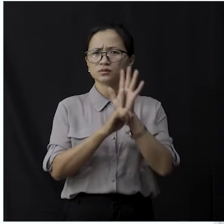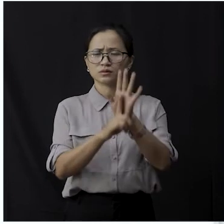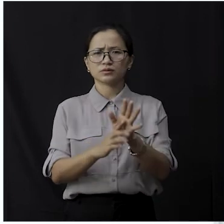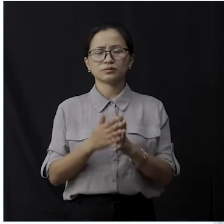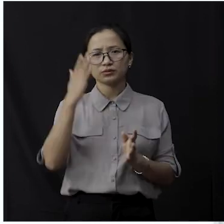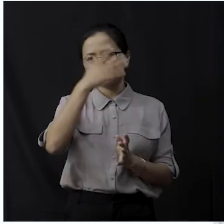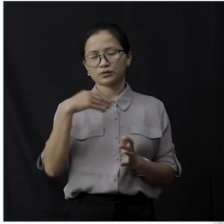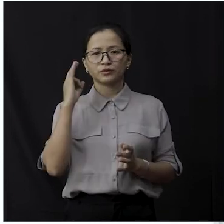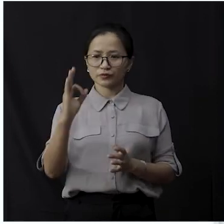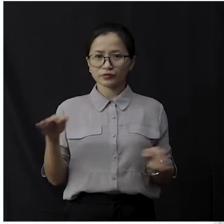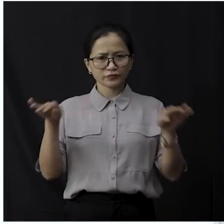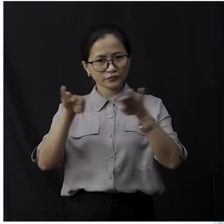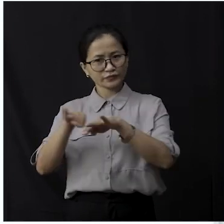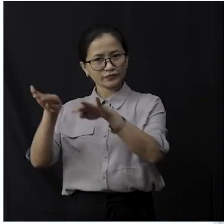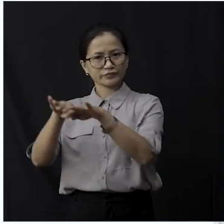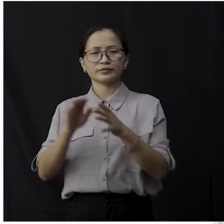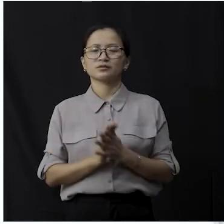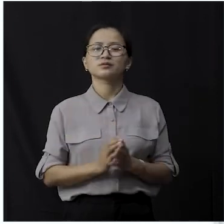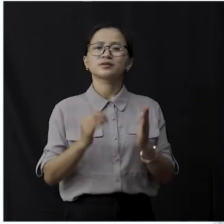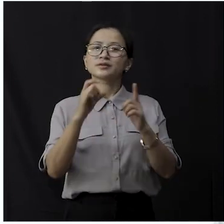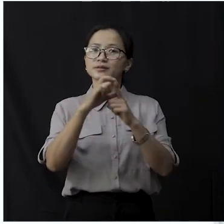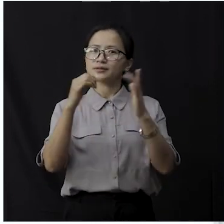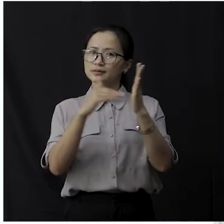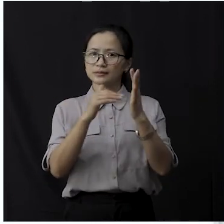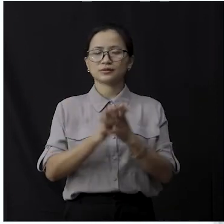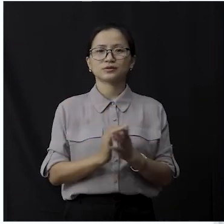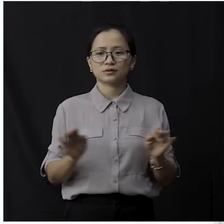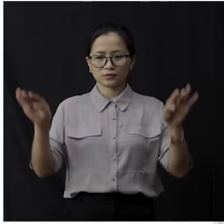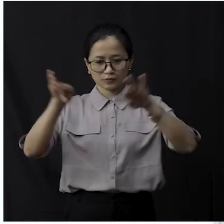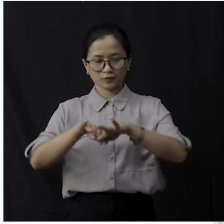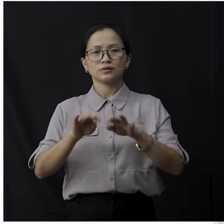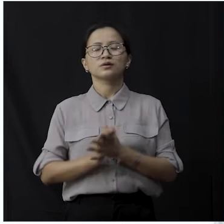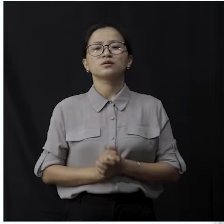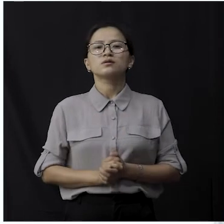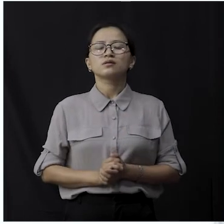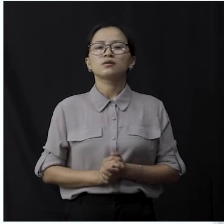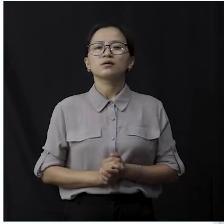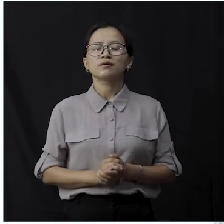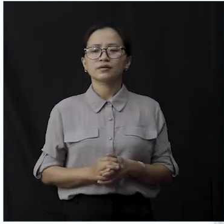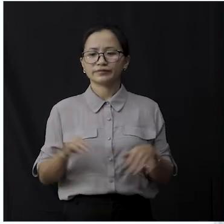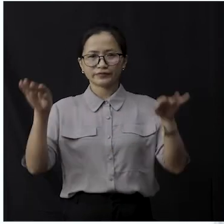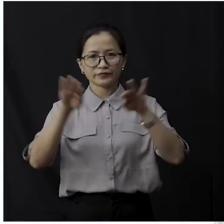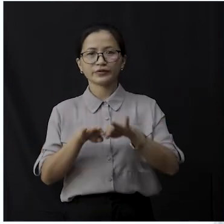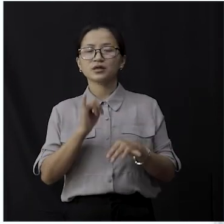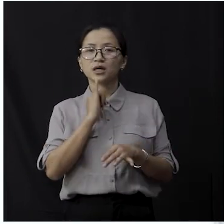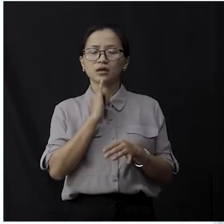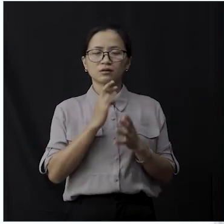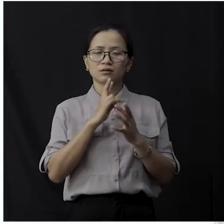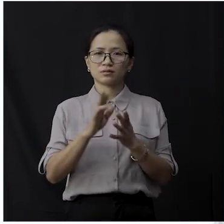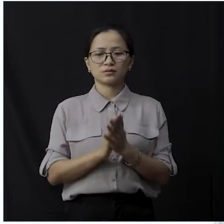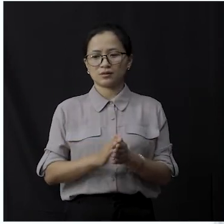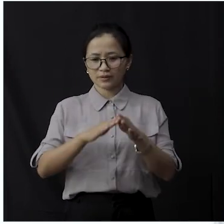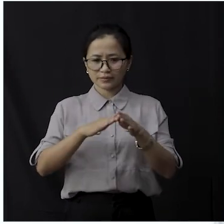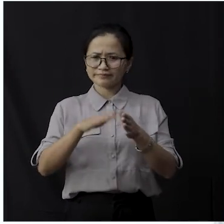Do you still remember Dzukou Valley? Now students, what is a valley? The valleys are, these are the